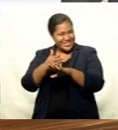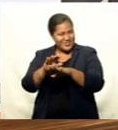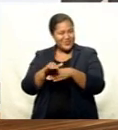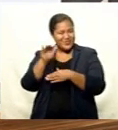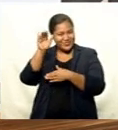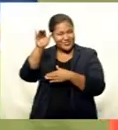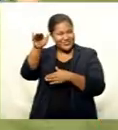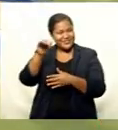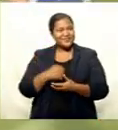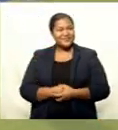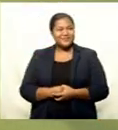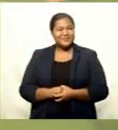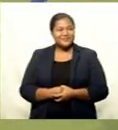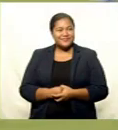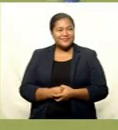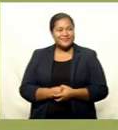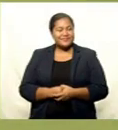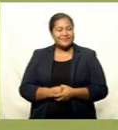Rakautonga reports.